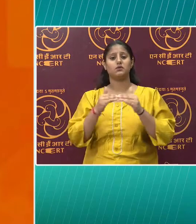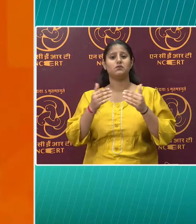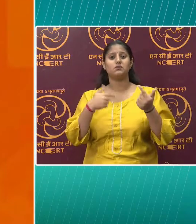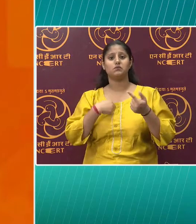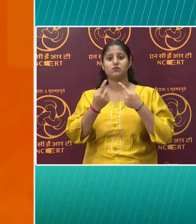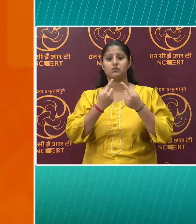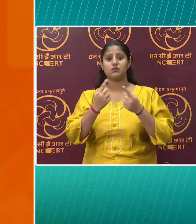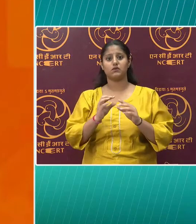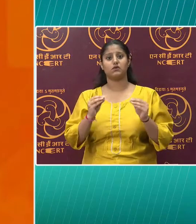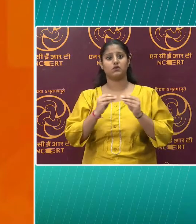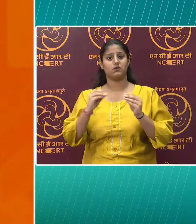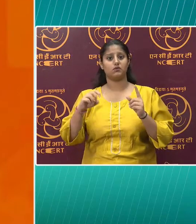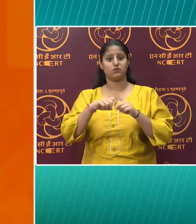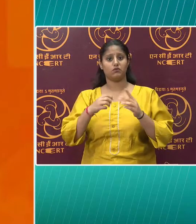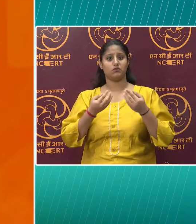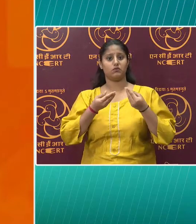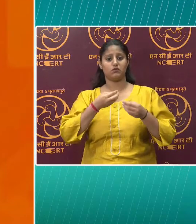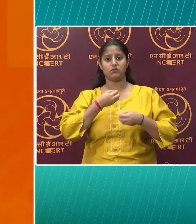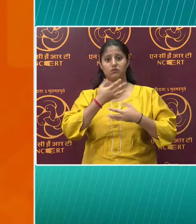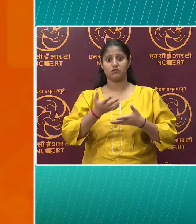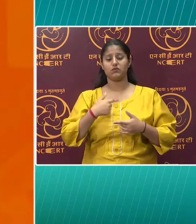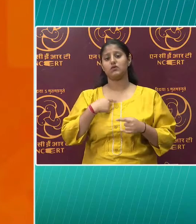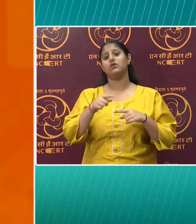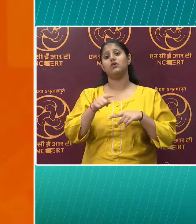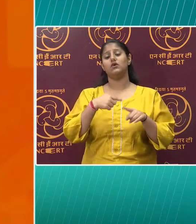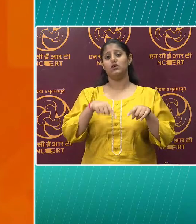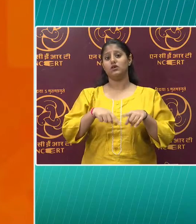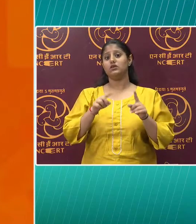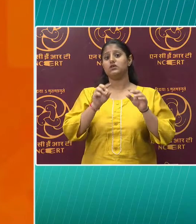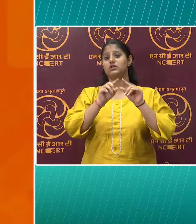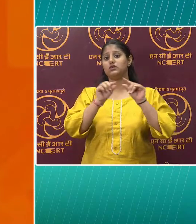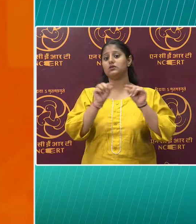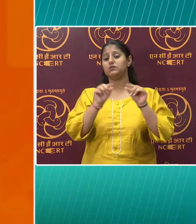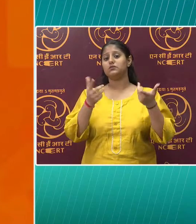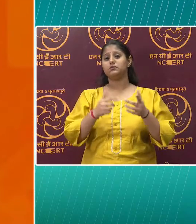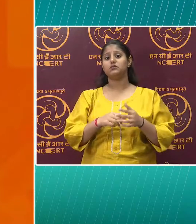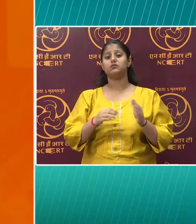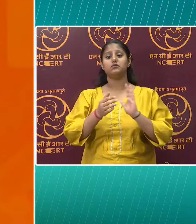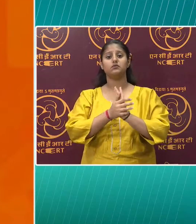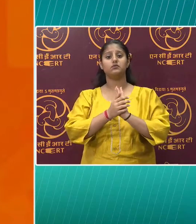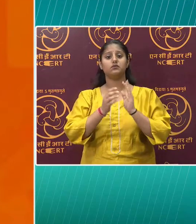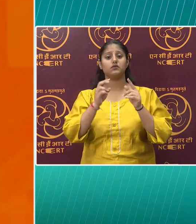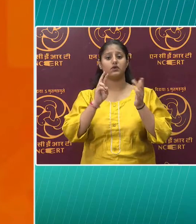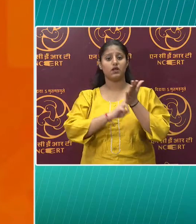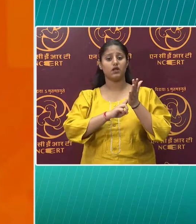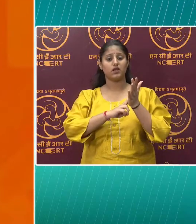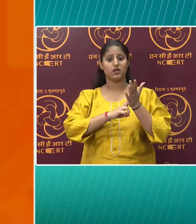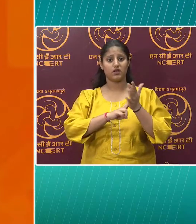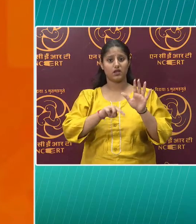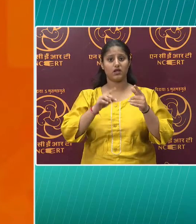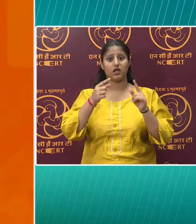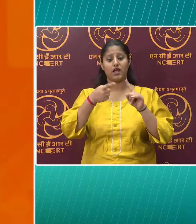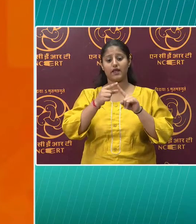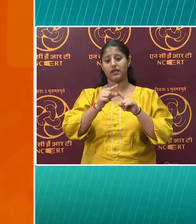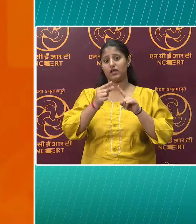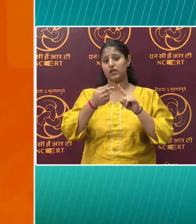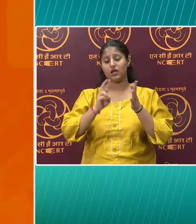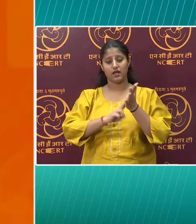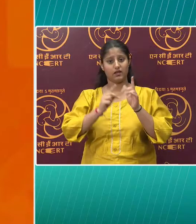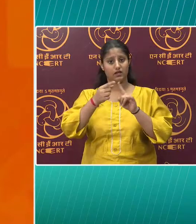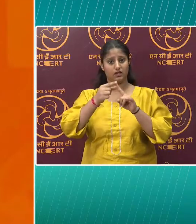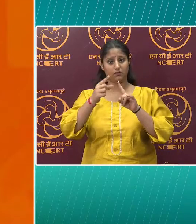in grade 6. This aligns with the recommendations of the National Education Policy